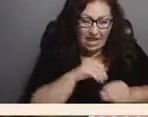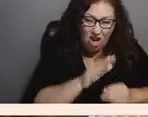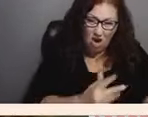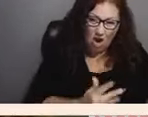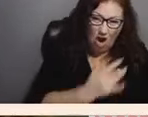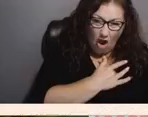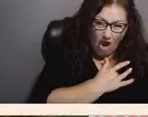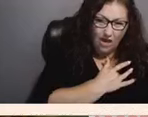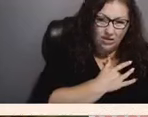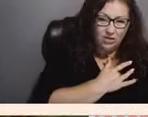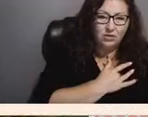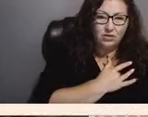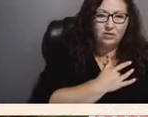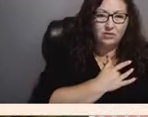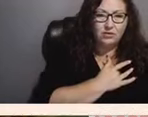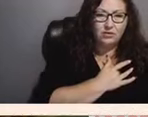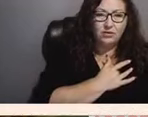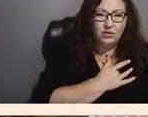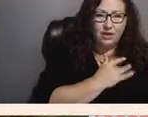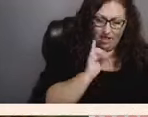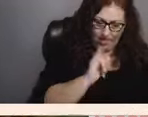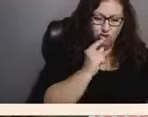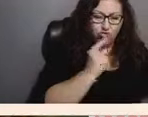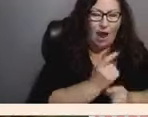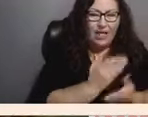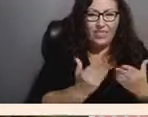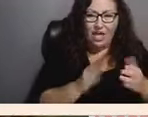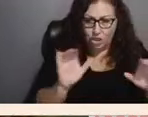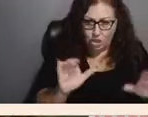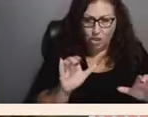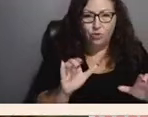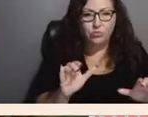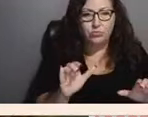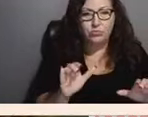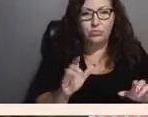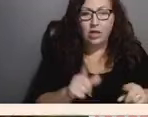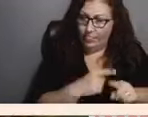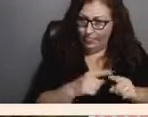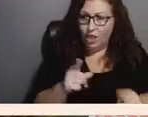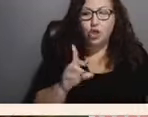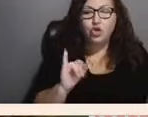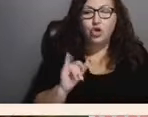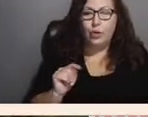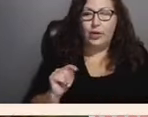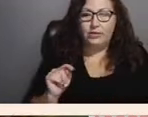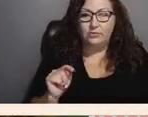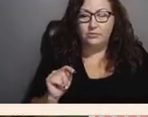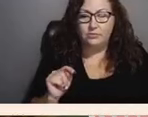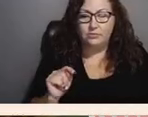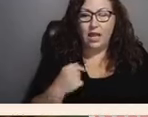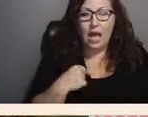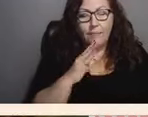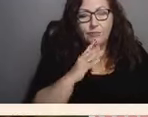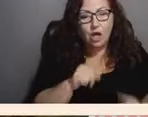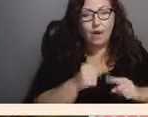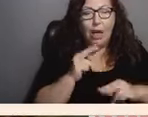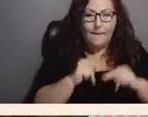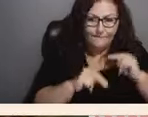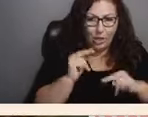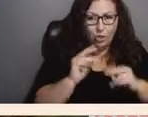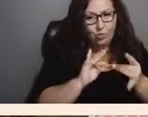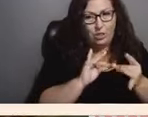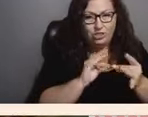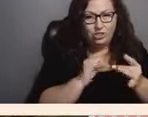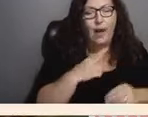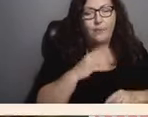that it's the right thing to do, then you do it. But I'm talking about building relationships. I'm talking about